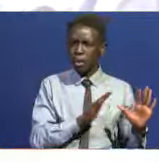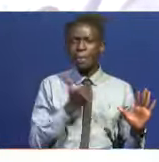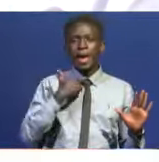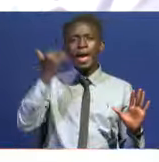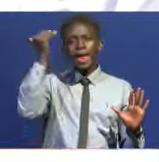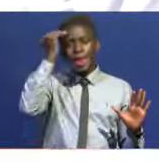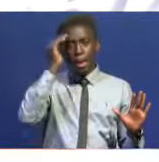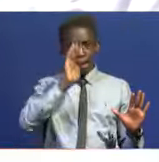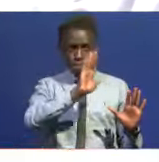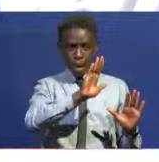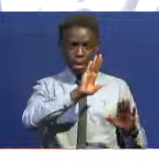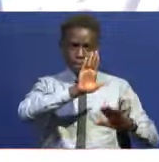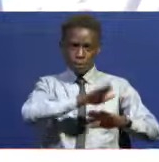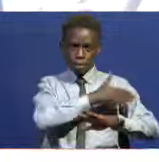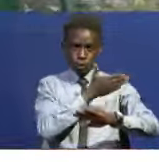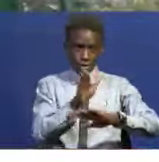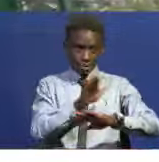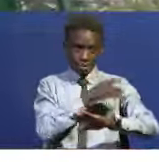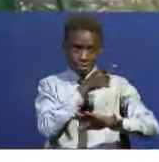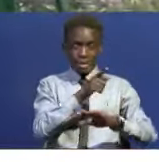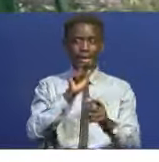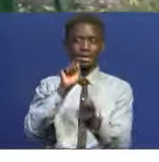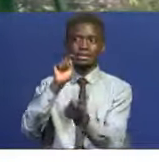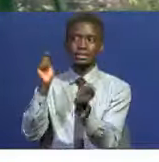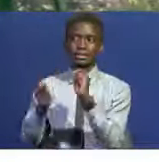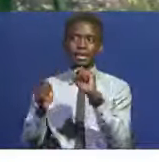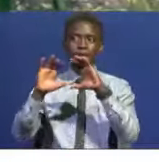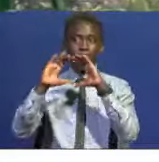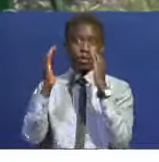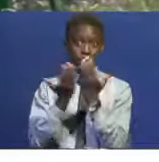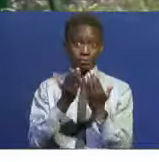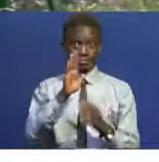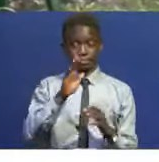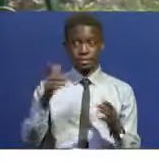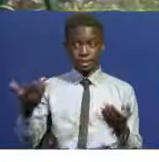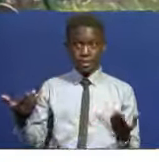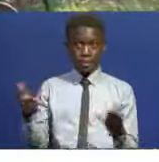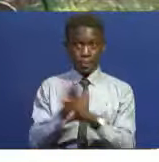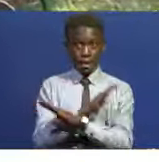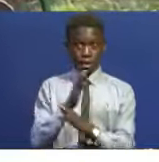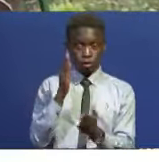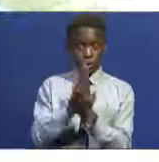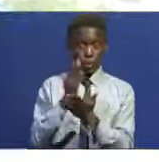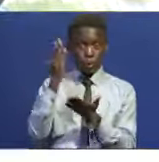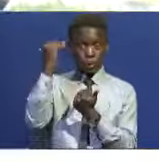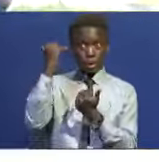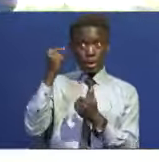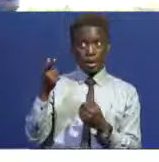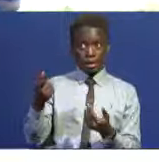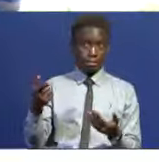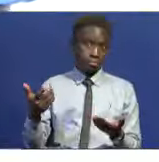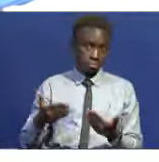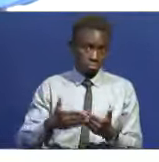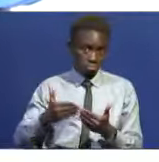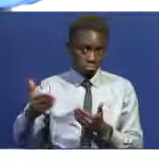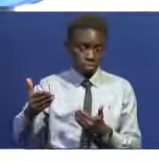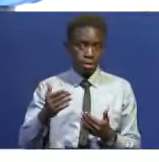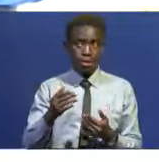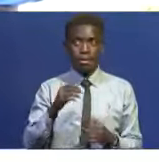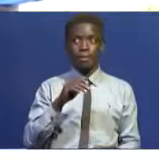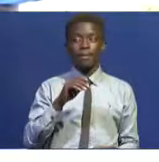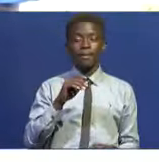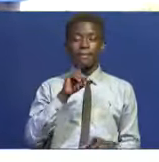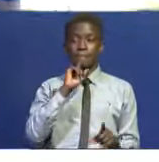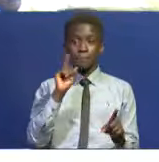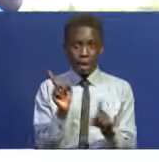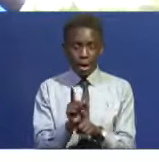did changed the world. In addition to the burial expenses awaiting them, Princess Julie's son, Felix Otieno, and her